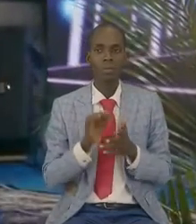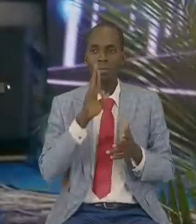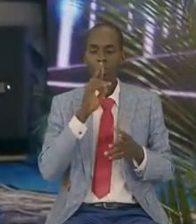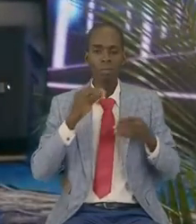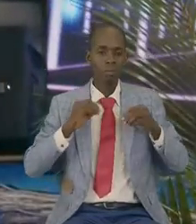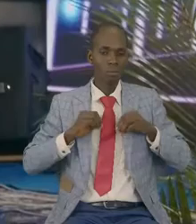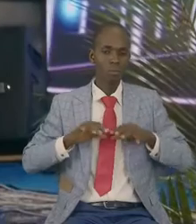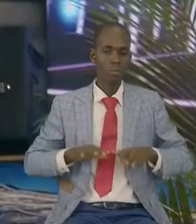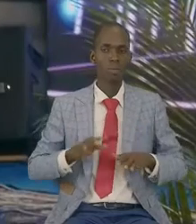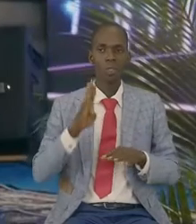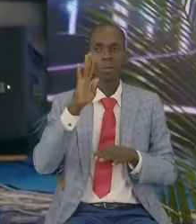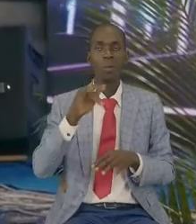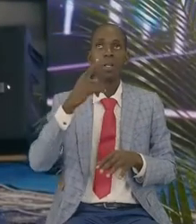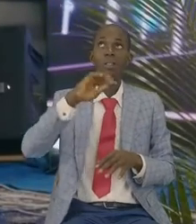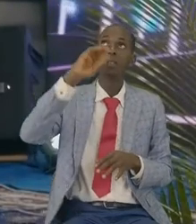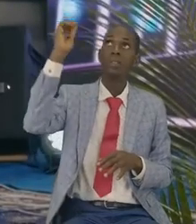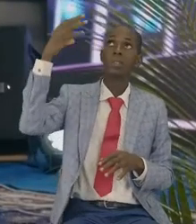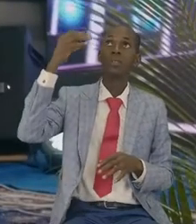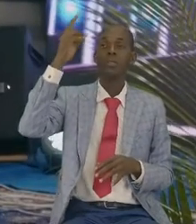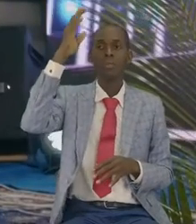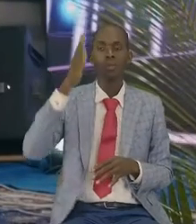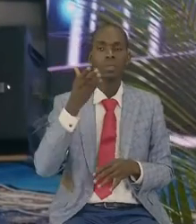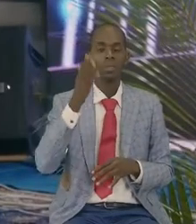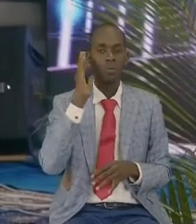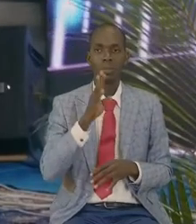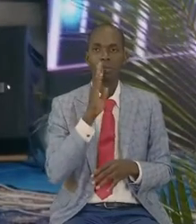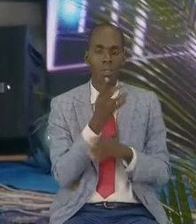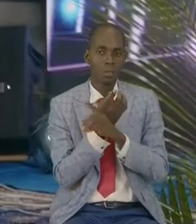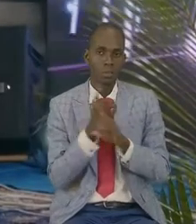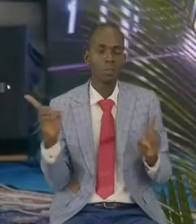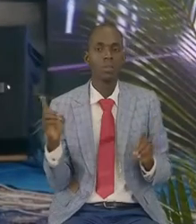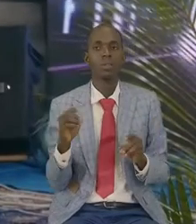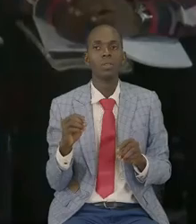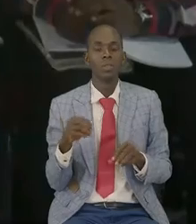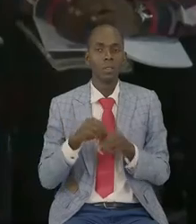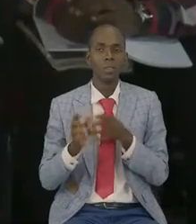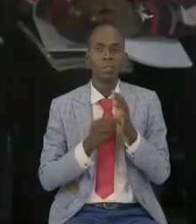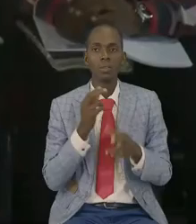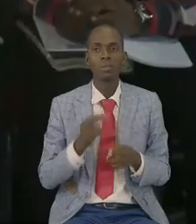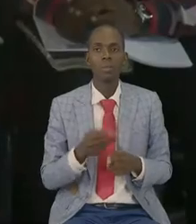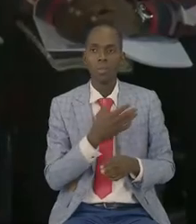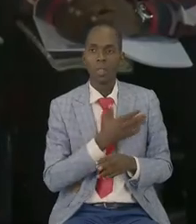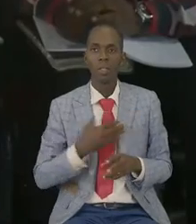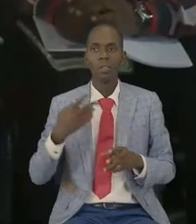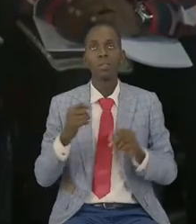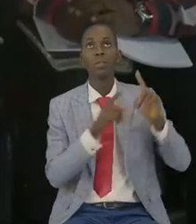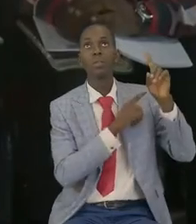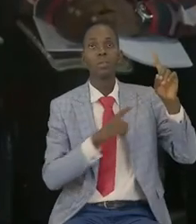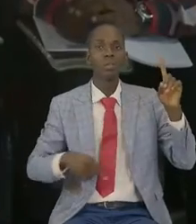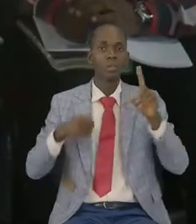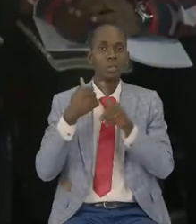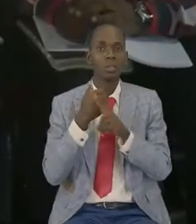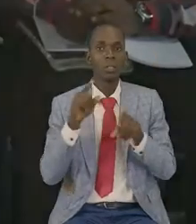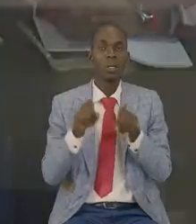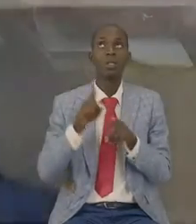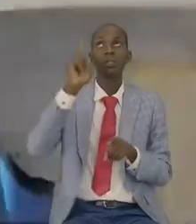the grace of God, there'll be deliverance instead of depression. And the Lord himself, as he used